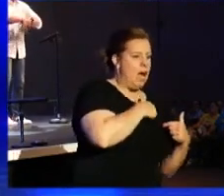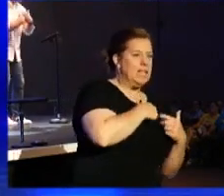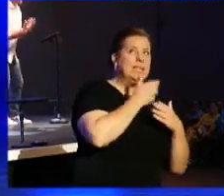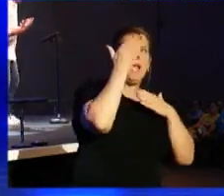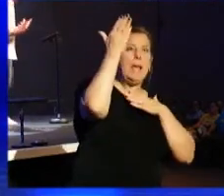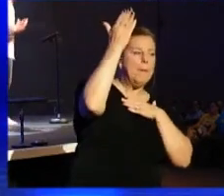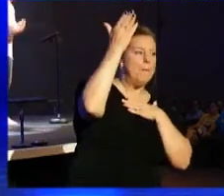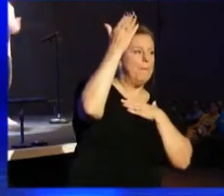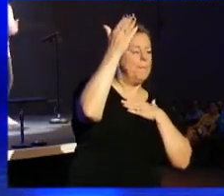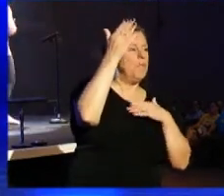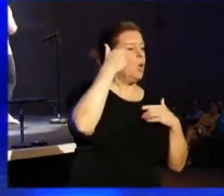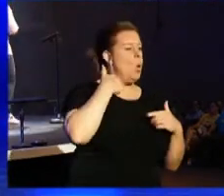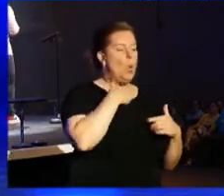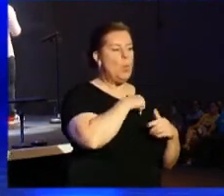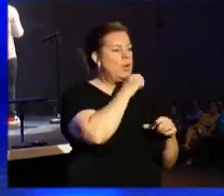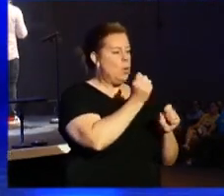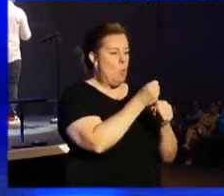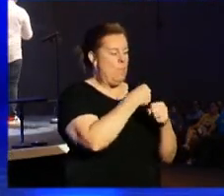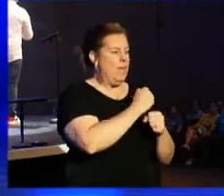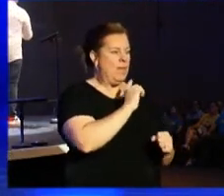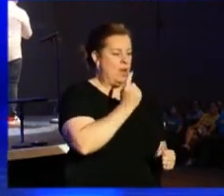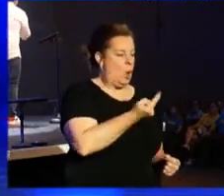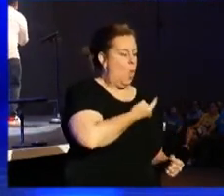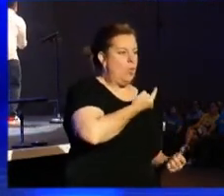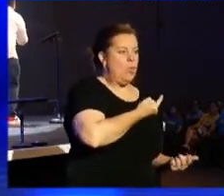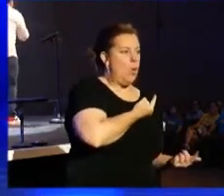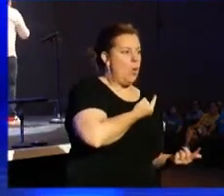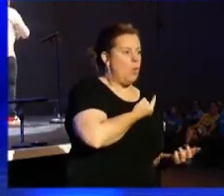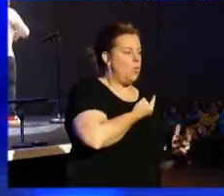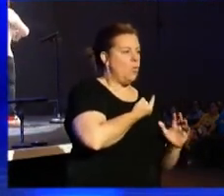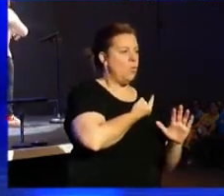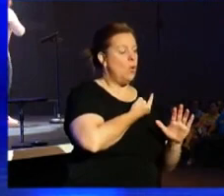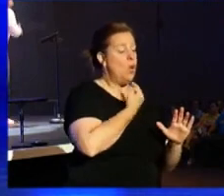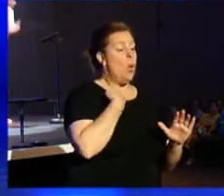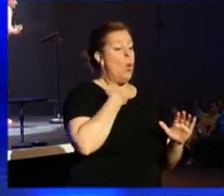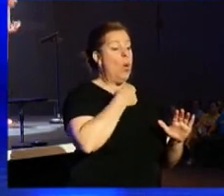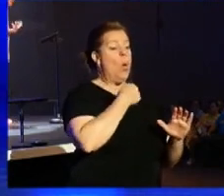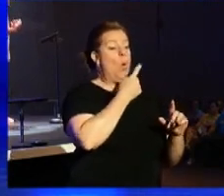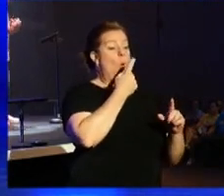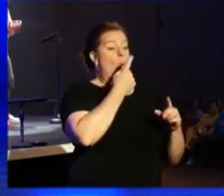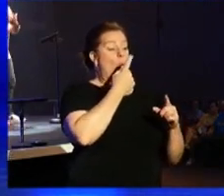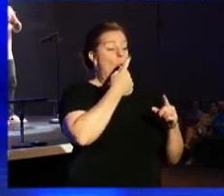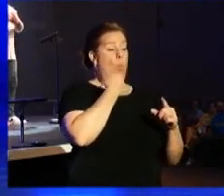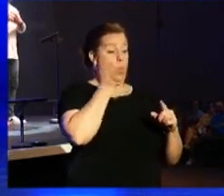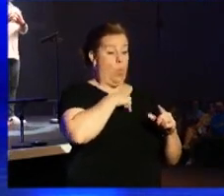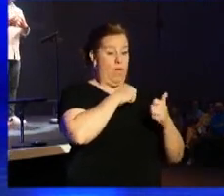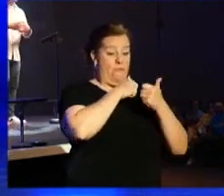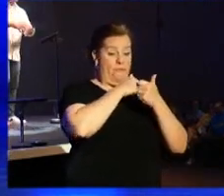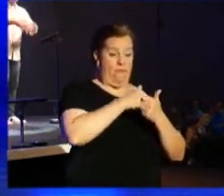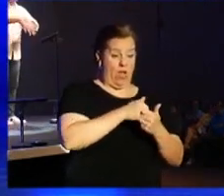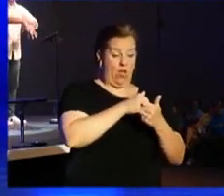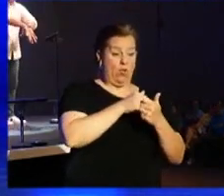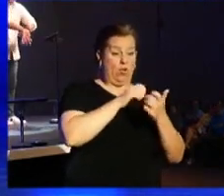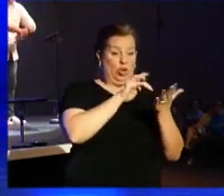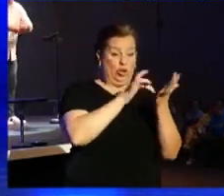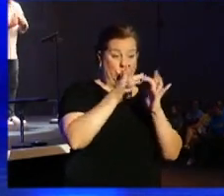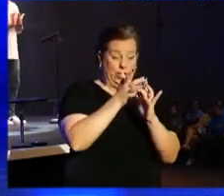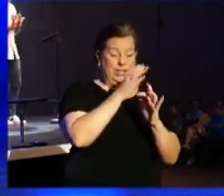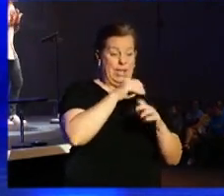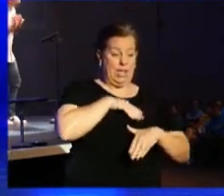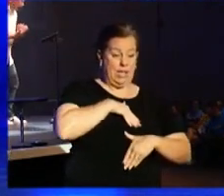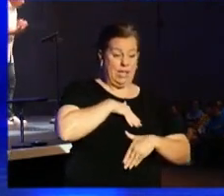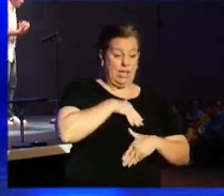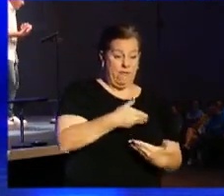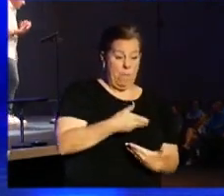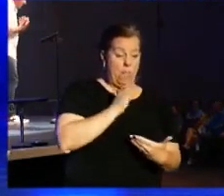that we manifest on our own. This is something when we are following Jesus and submitting our lives to the Holy Spirit, this is what God